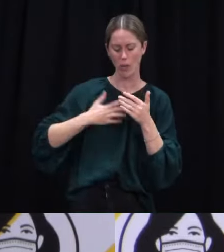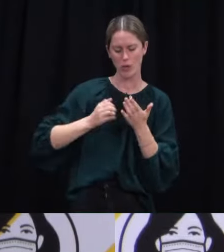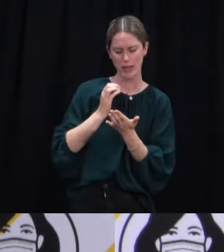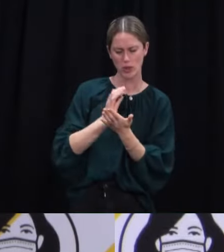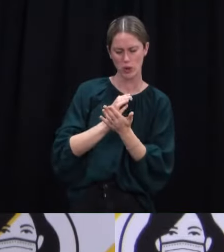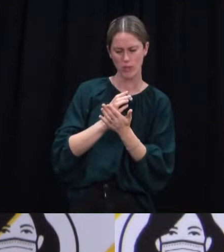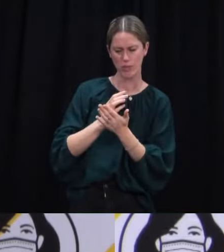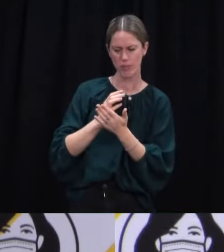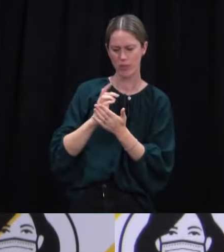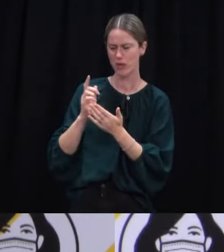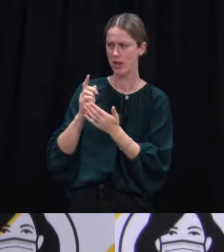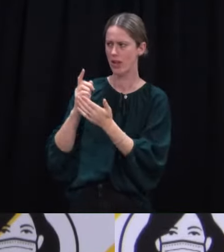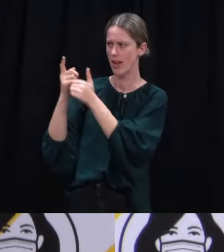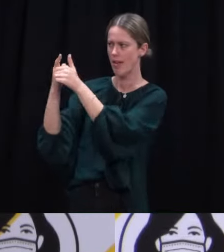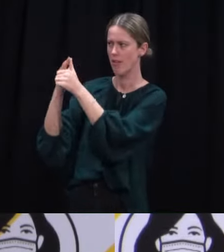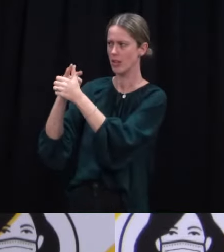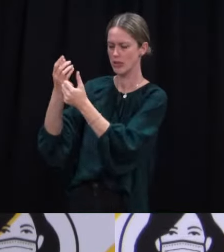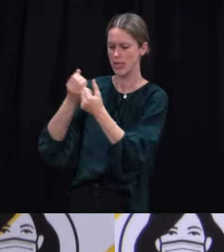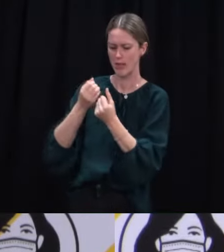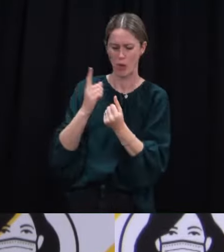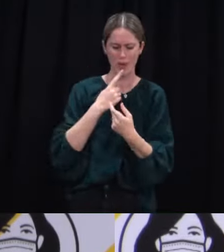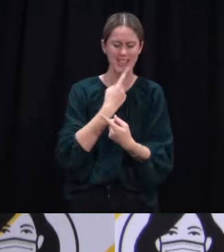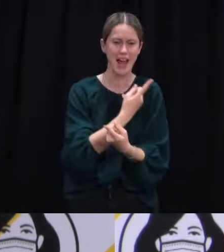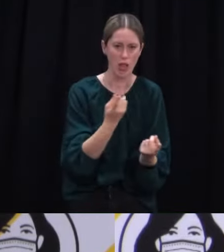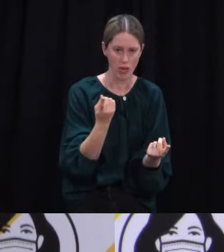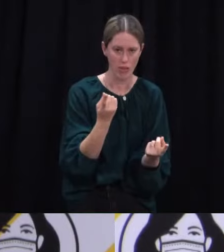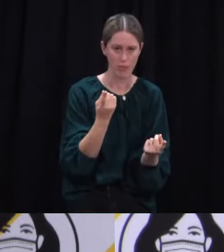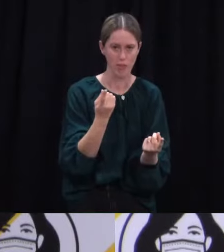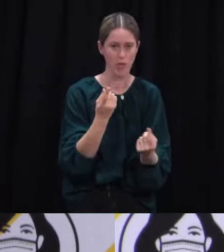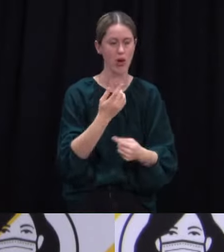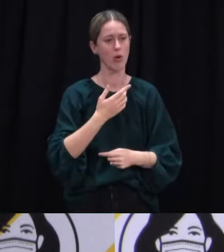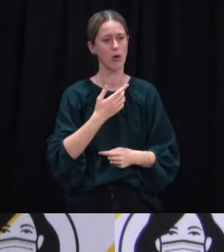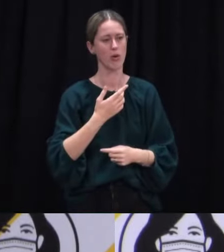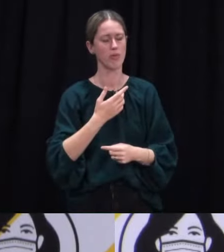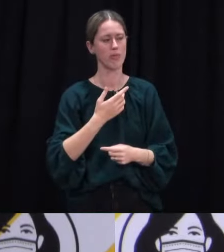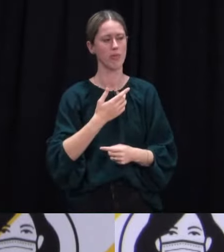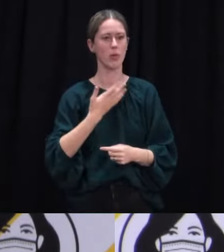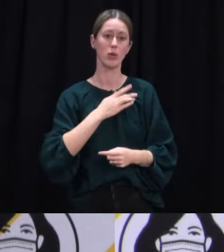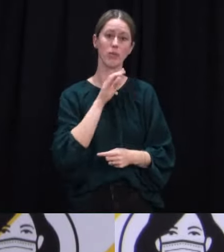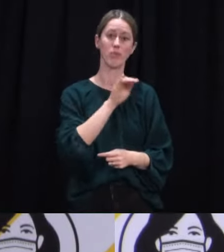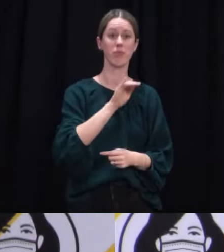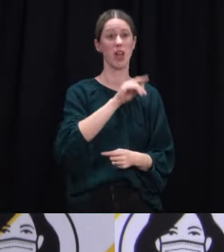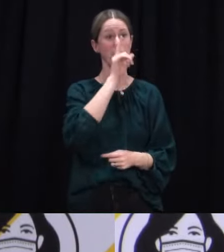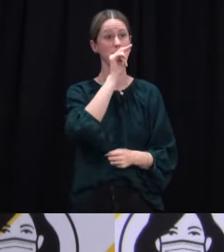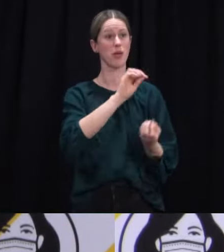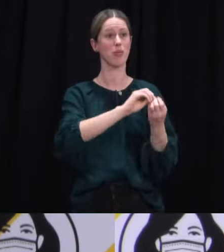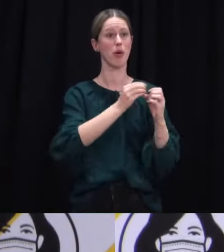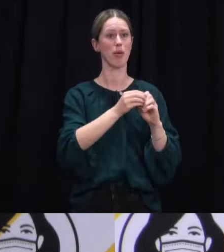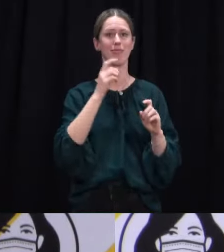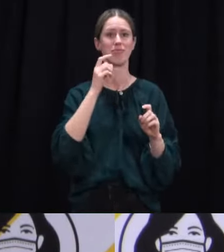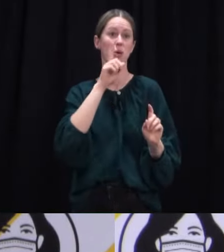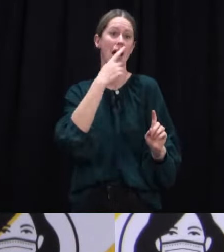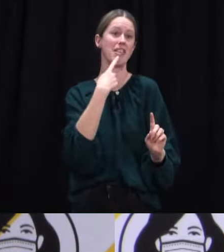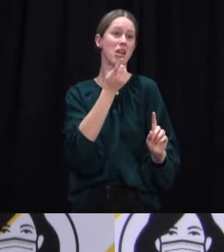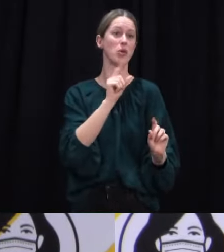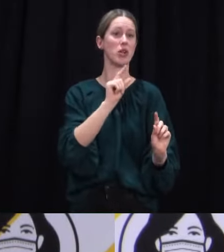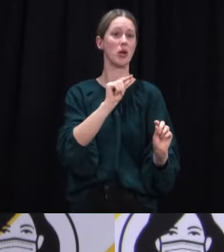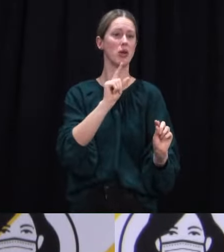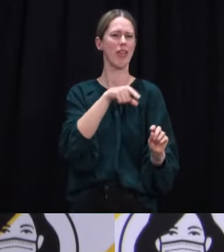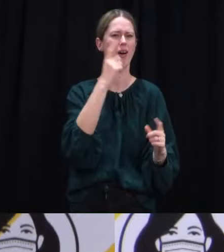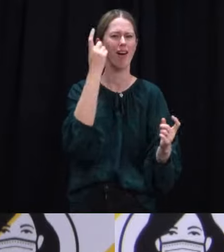what advice we would be giving these people when we did contact them, rather than telling them there may be a problem, but we can't tell you what to do